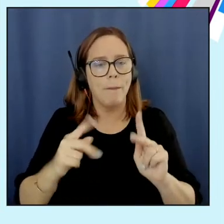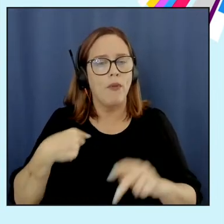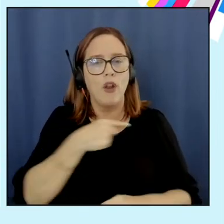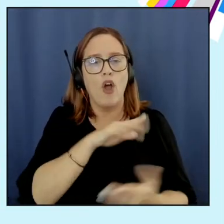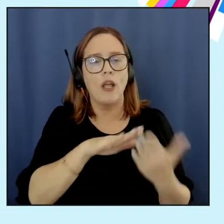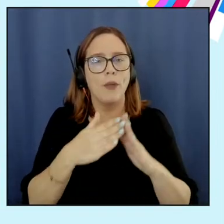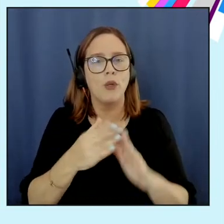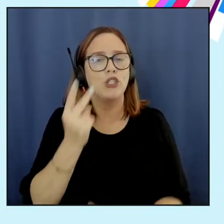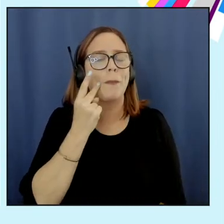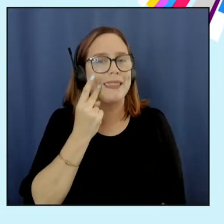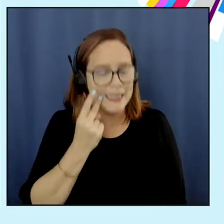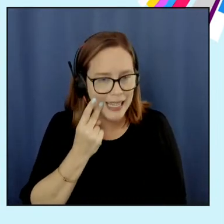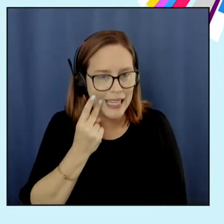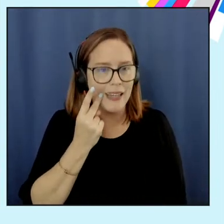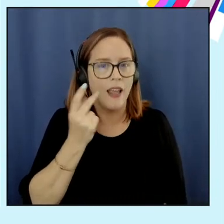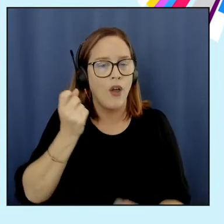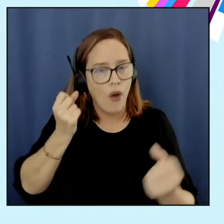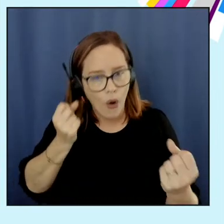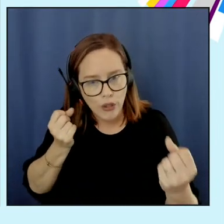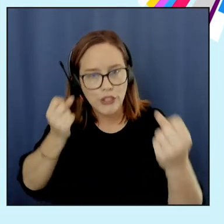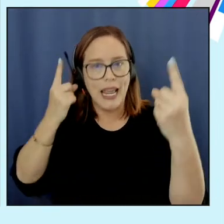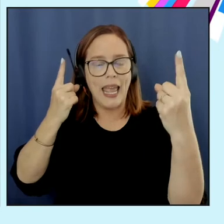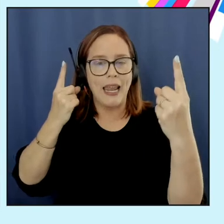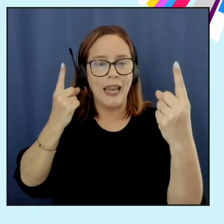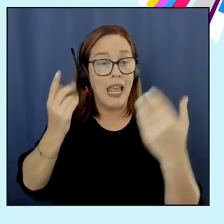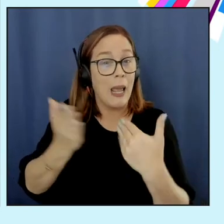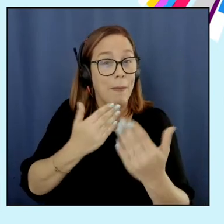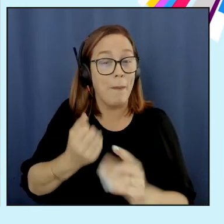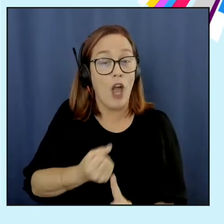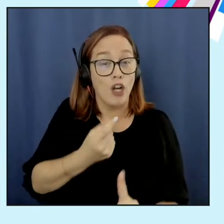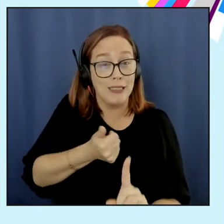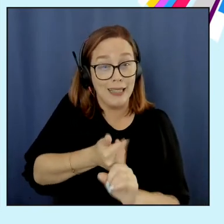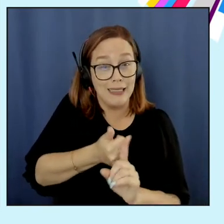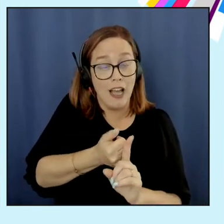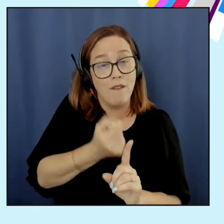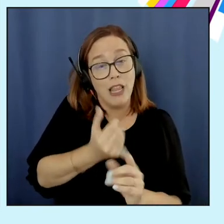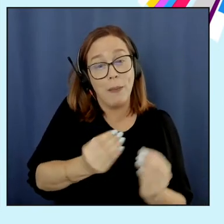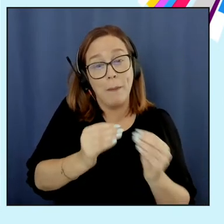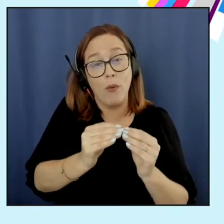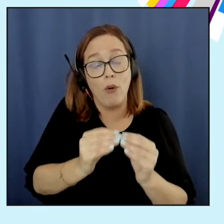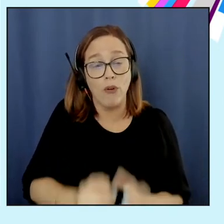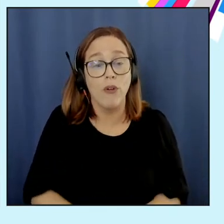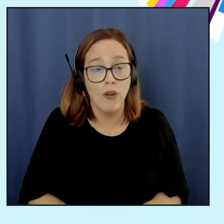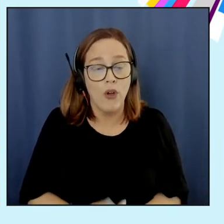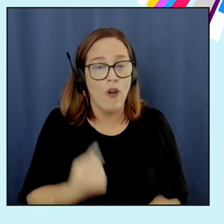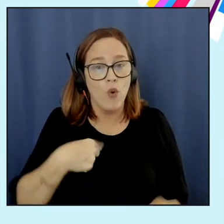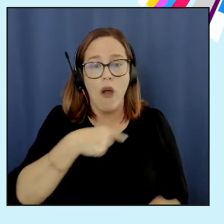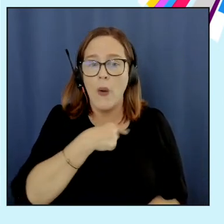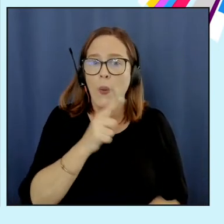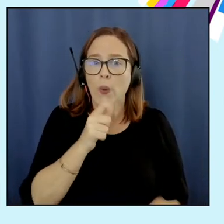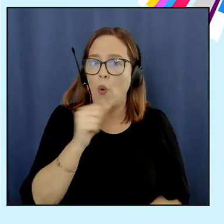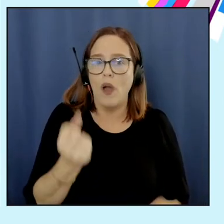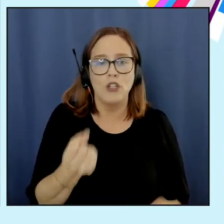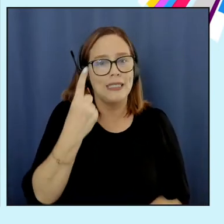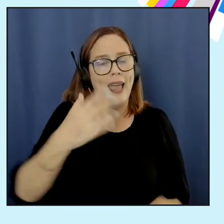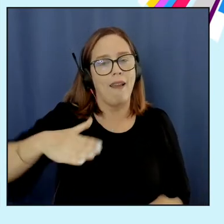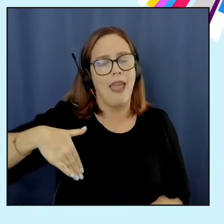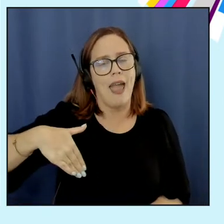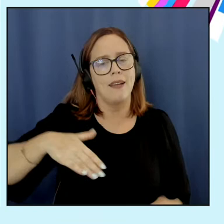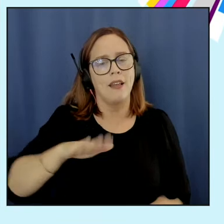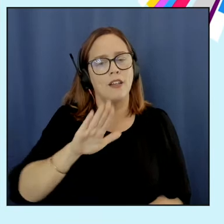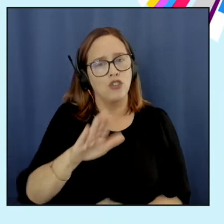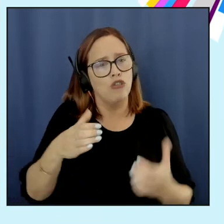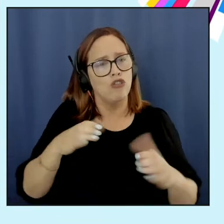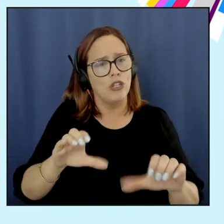they're understood, and maybe even to understand themselves a little better. And for those who don't understand us yet, it's a chance to help bridge those